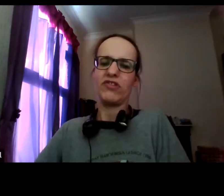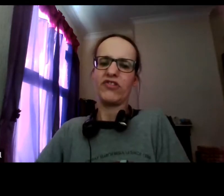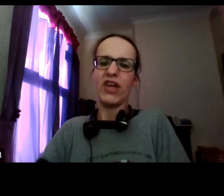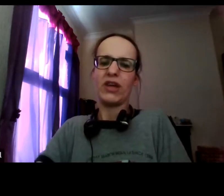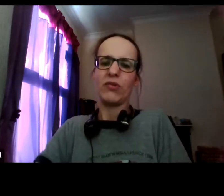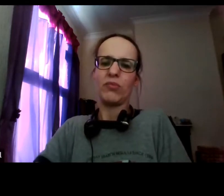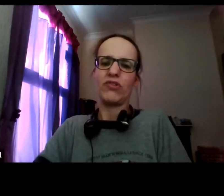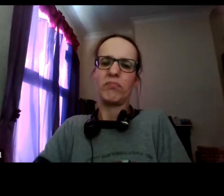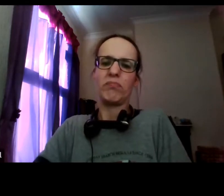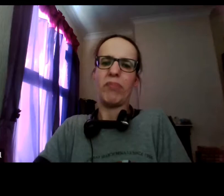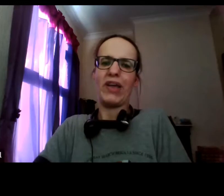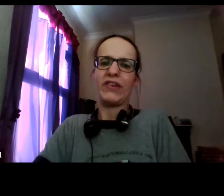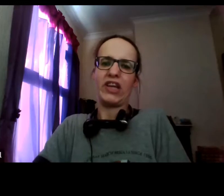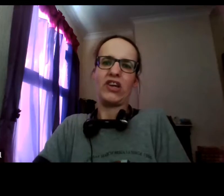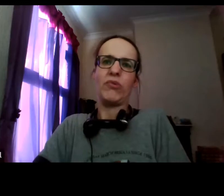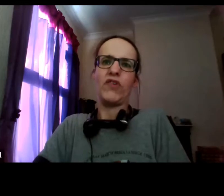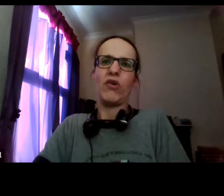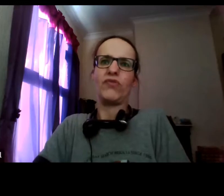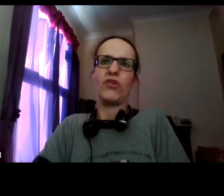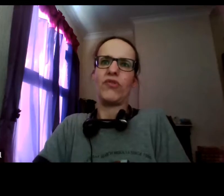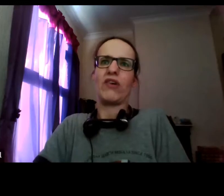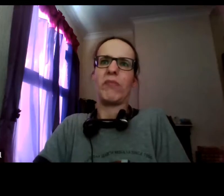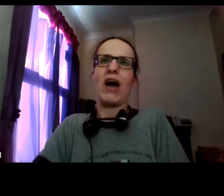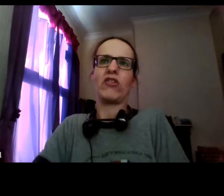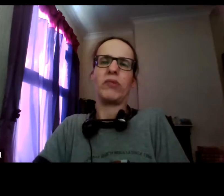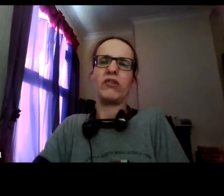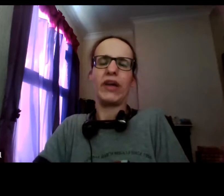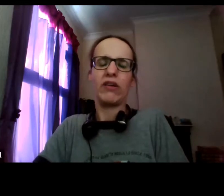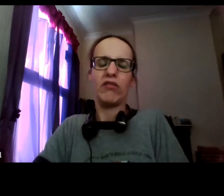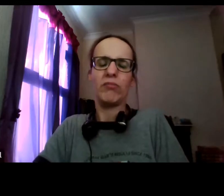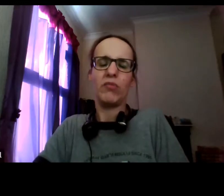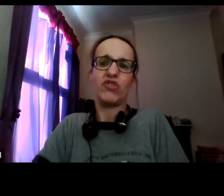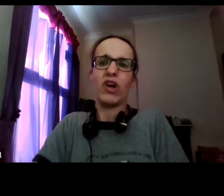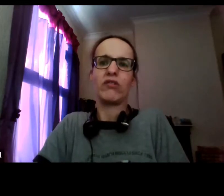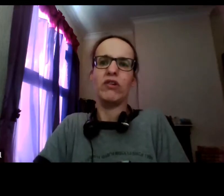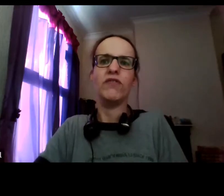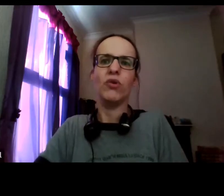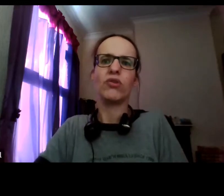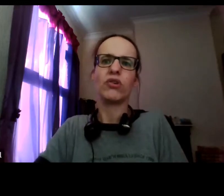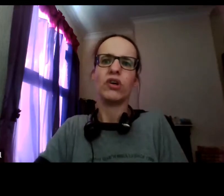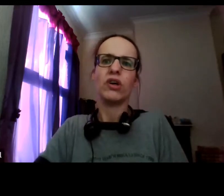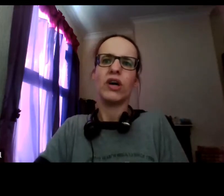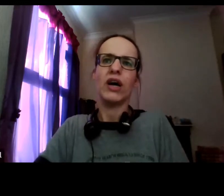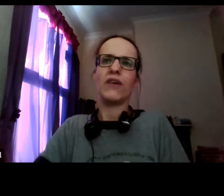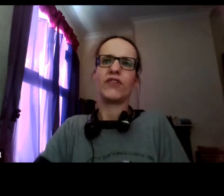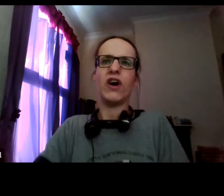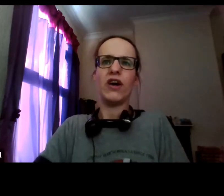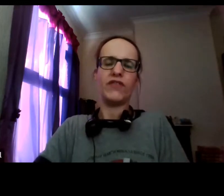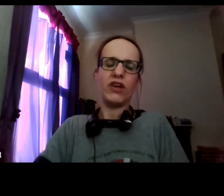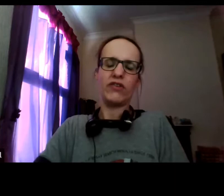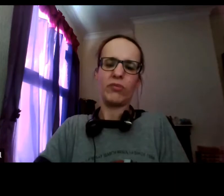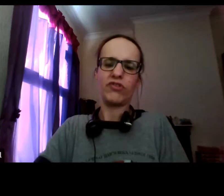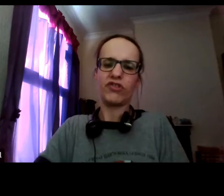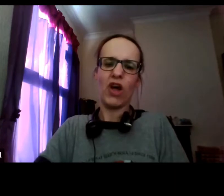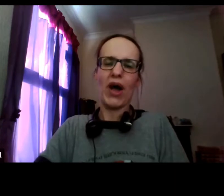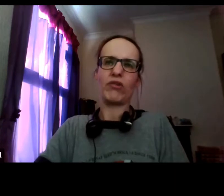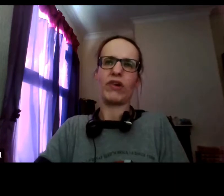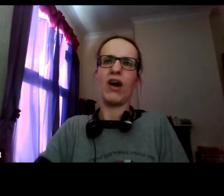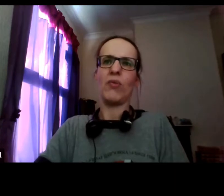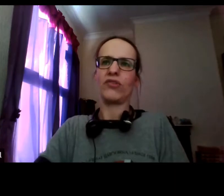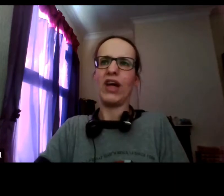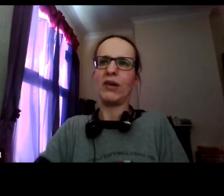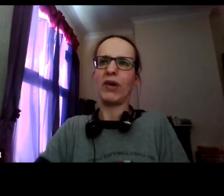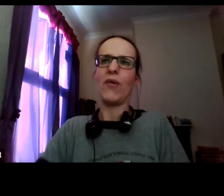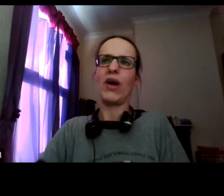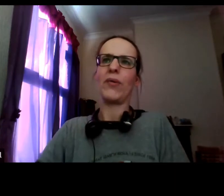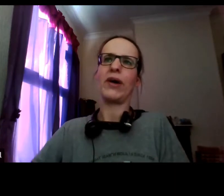the mistake was basically going to involve £2,000 being taken off me, which I couldn't afford. And after 5 years, I was so angry, I